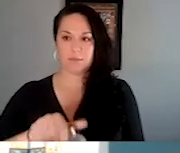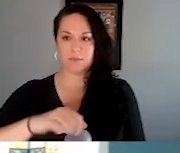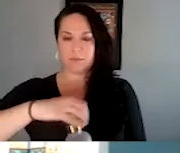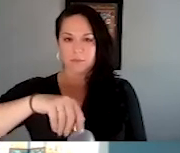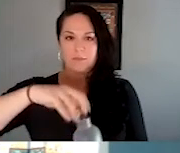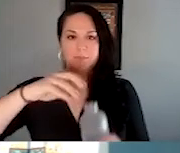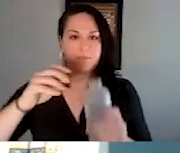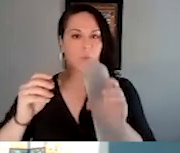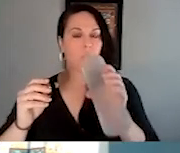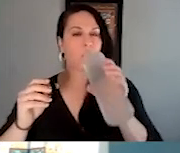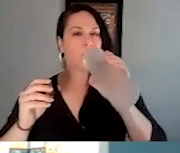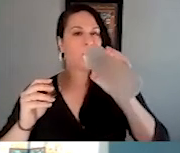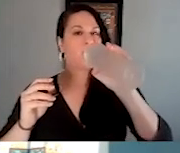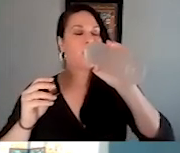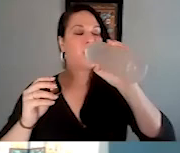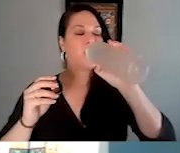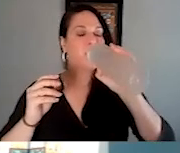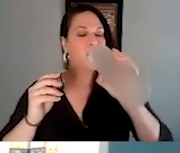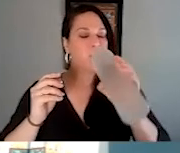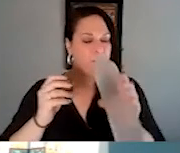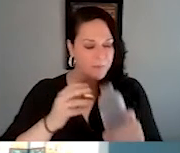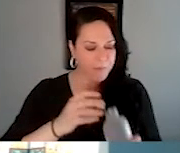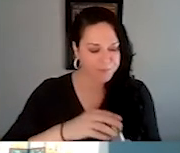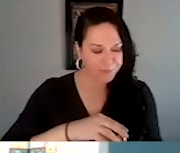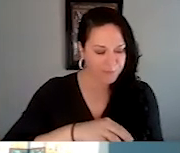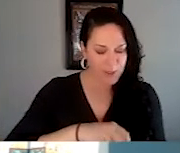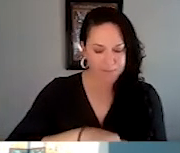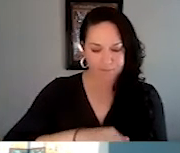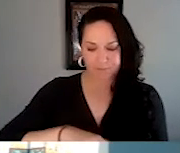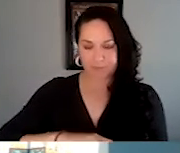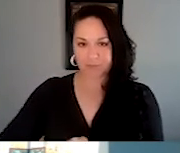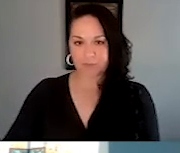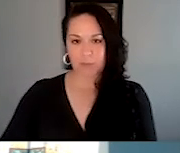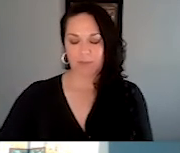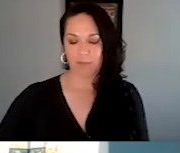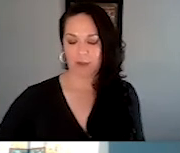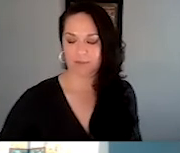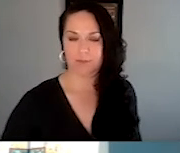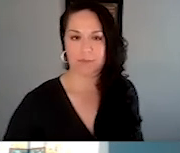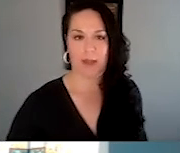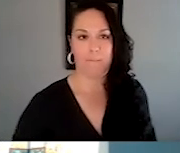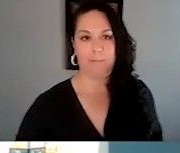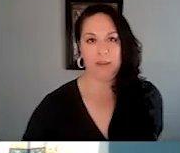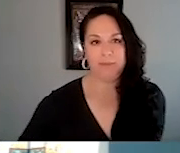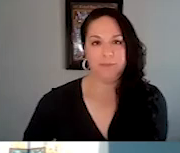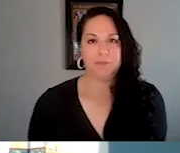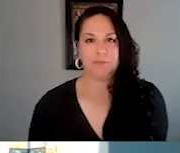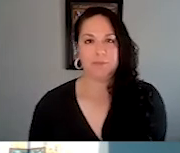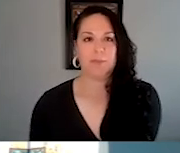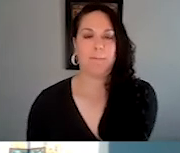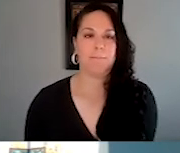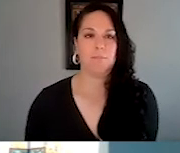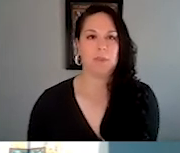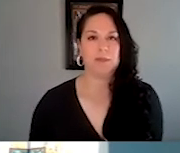new and emerging substances that are ubiquitous. They're really a problem. Next slide, please. So